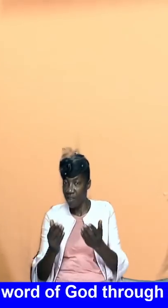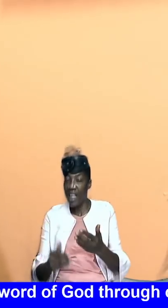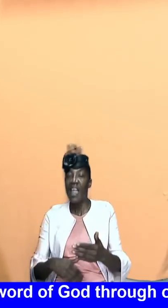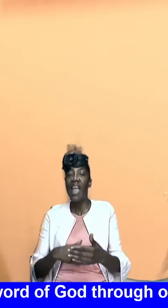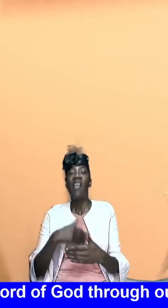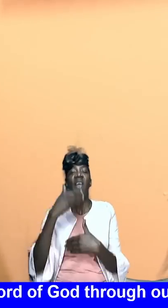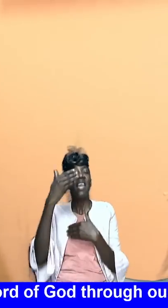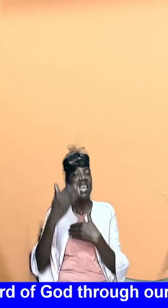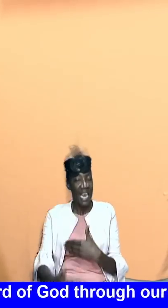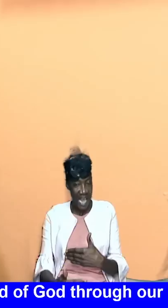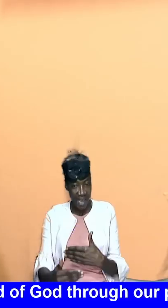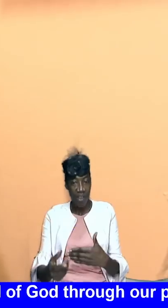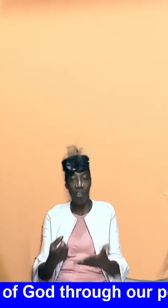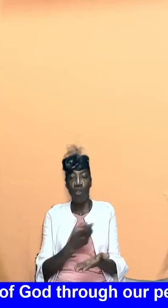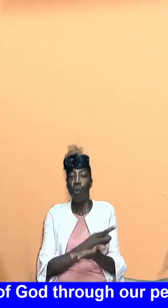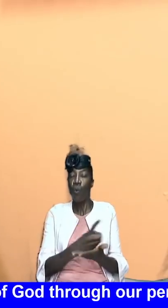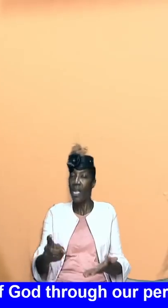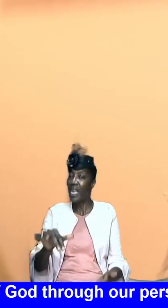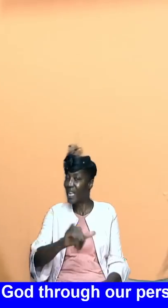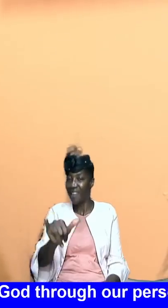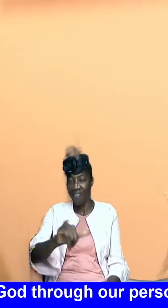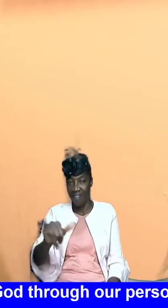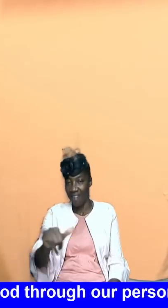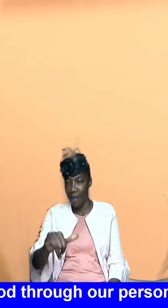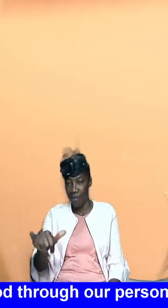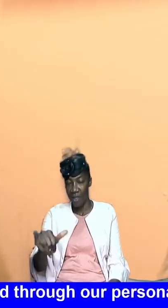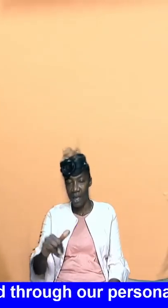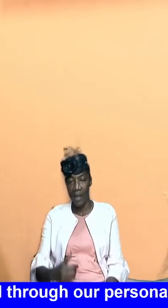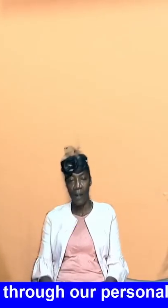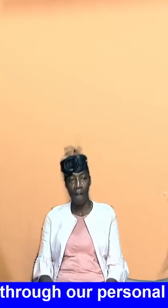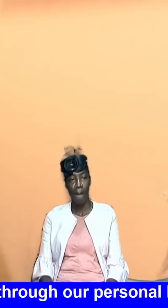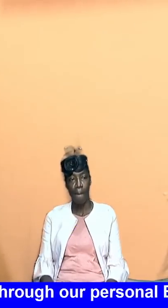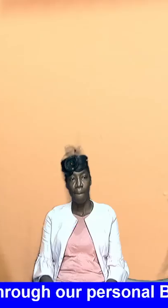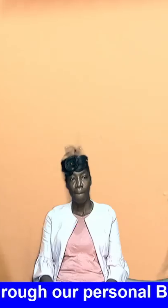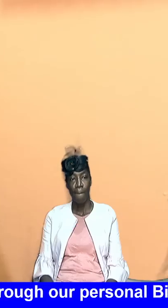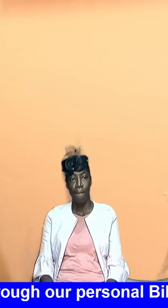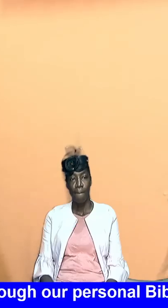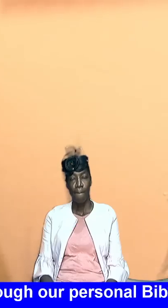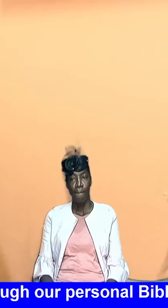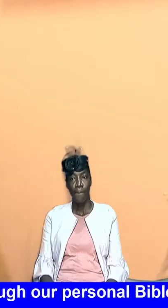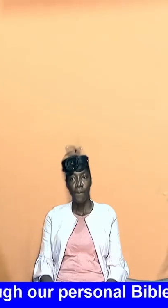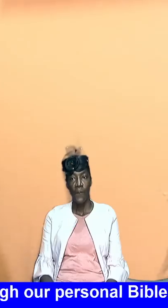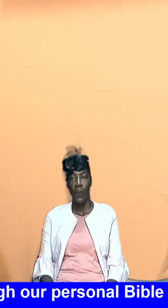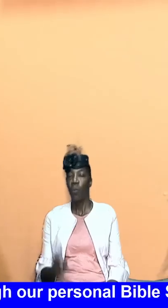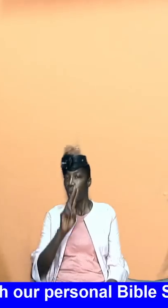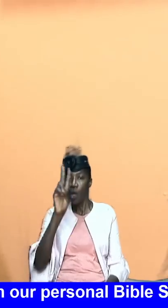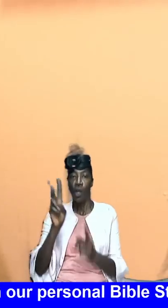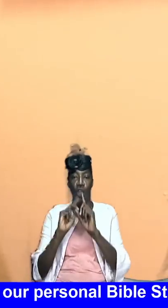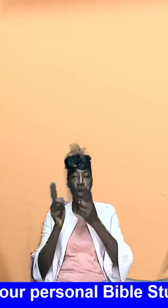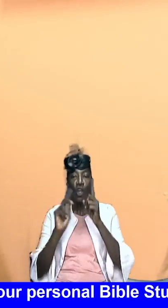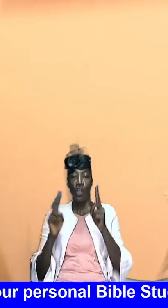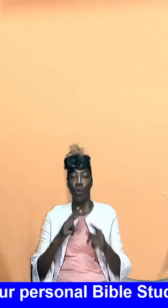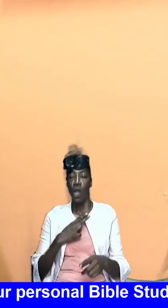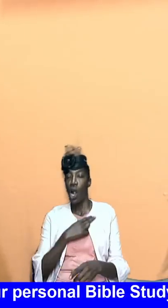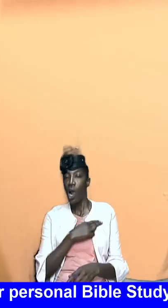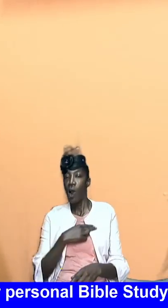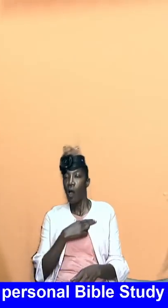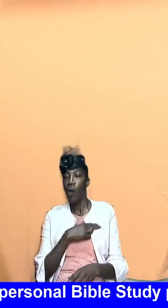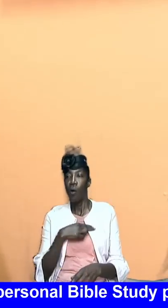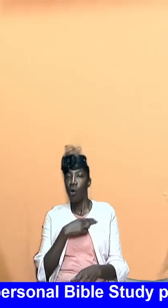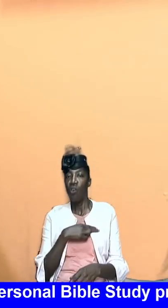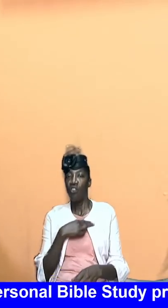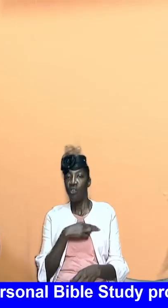week, we are going to do the same thing. I will be speaking to our ushers. I will be speaking to Brother